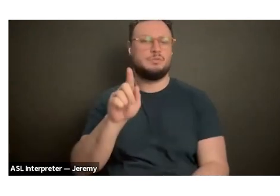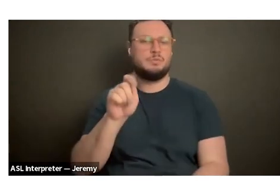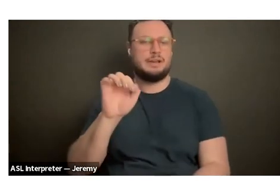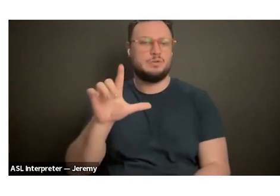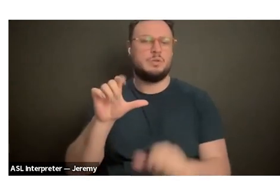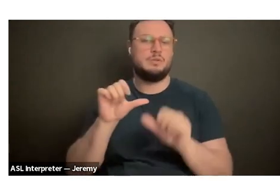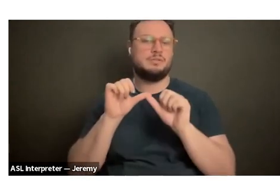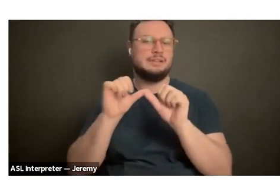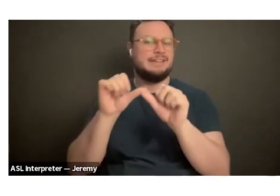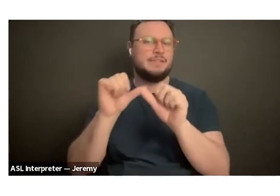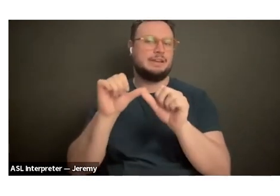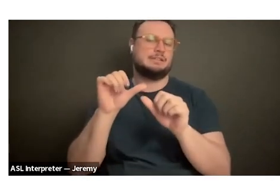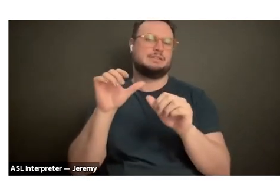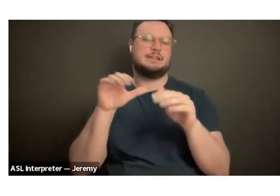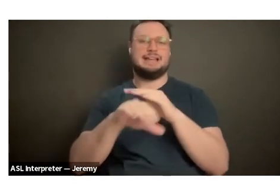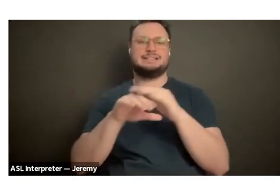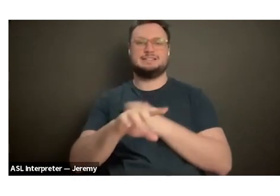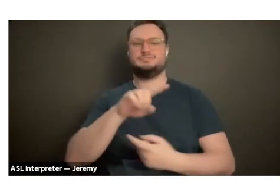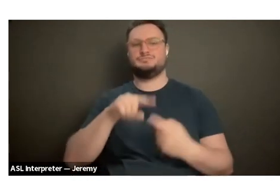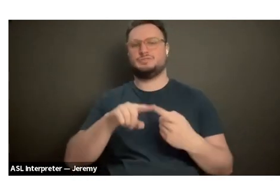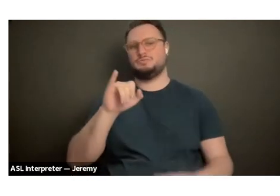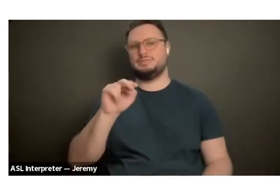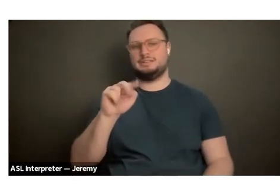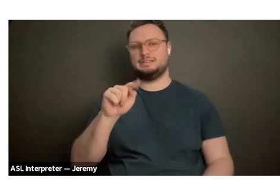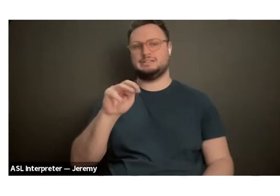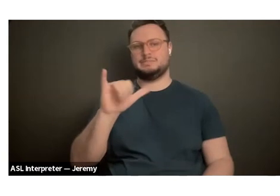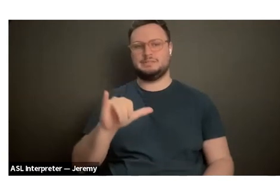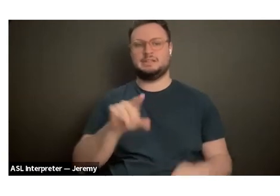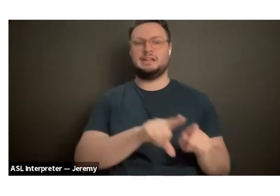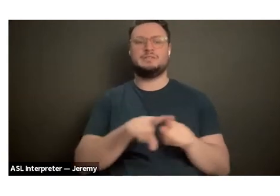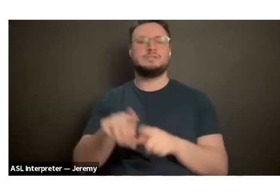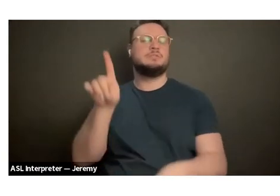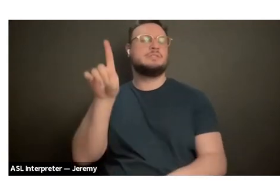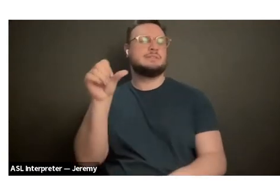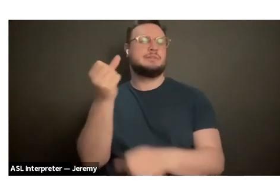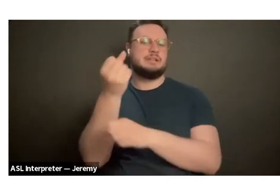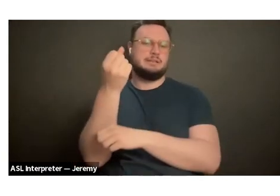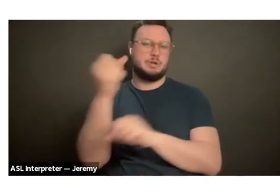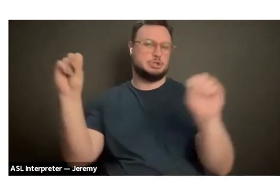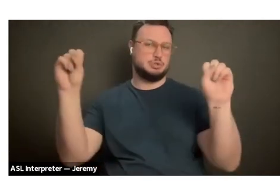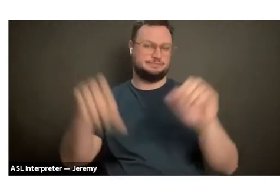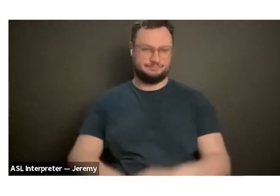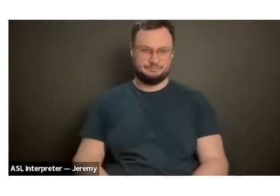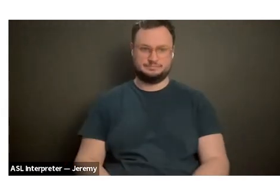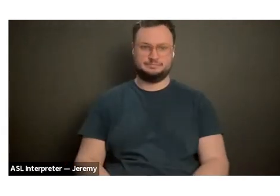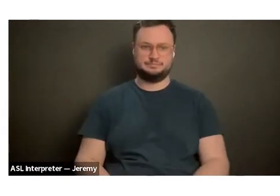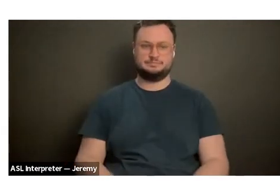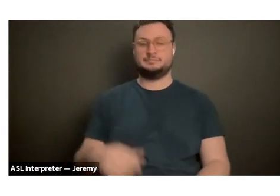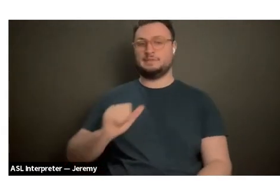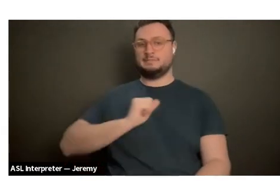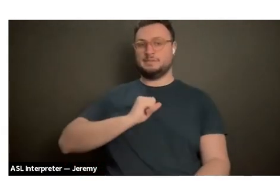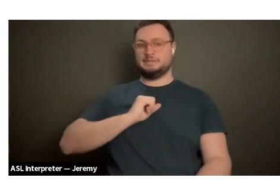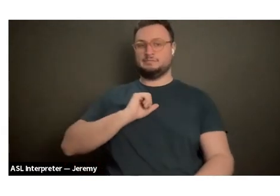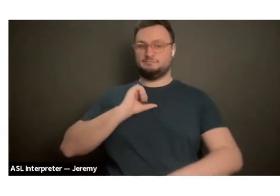neolinguist, post-ableism, and disability liberation. Next slide, please. And I'm the founder